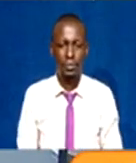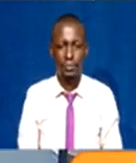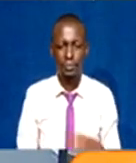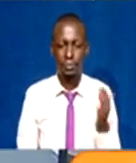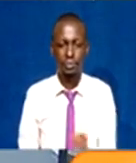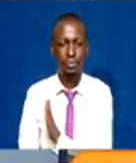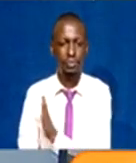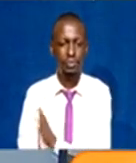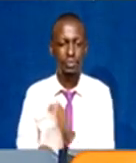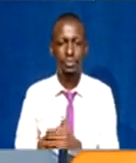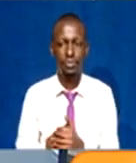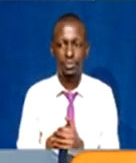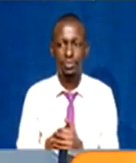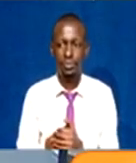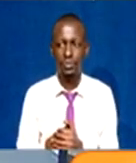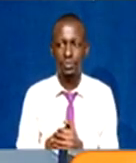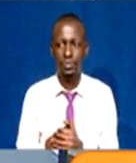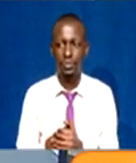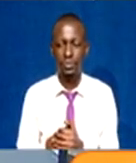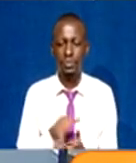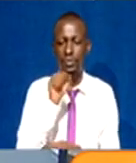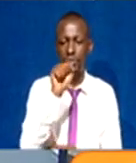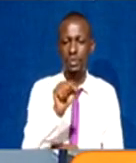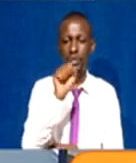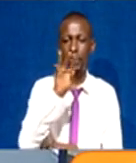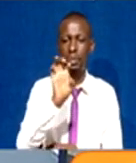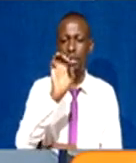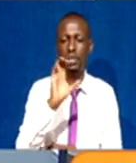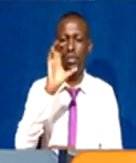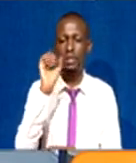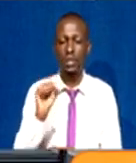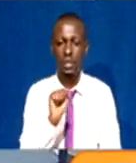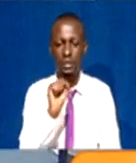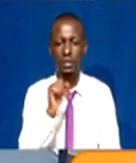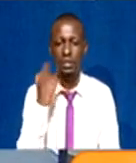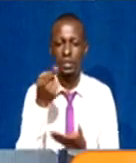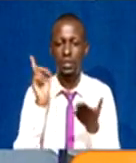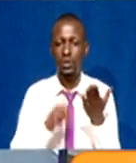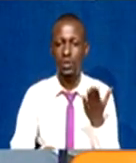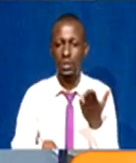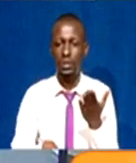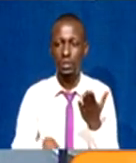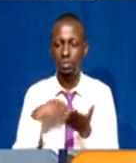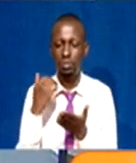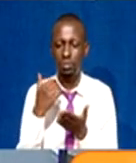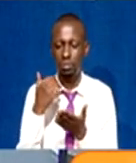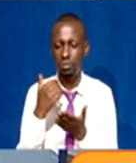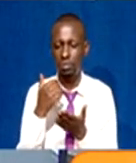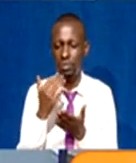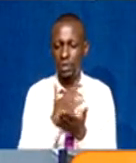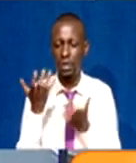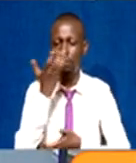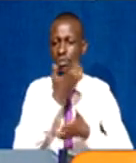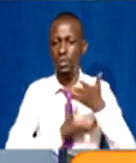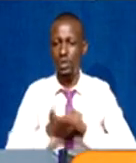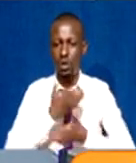Now, cooperatives and micro, small and medium enterprises, Cabinet Secretary Simon Chelugui says the Sacco sector economy has